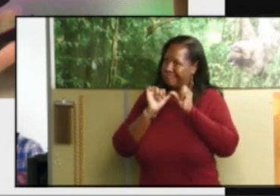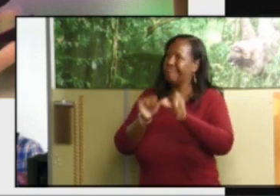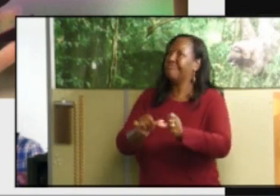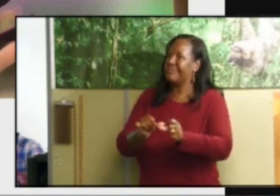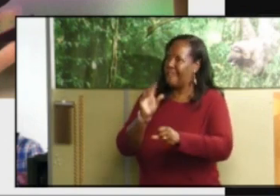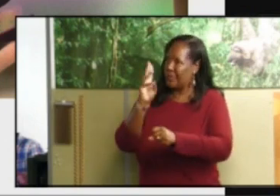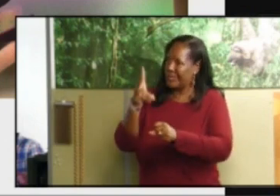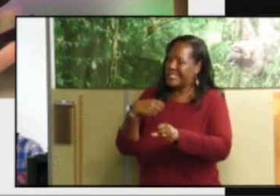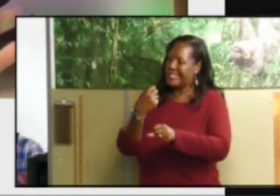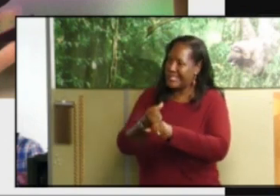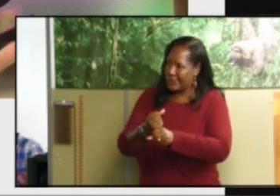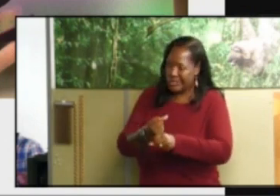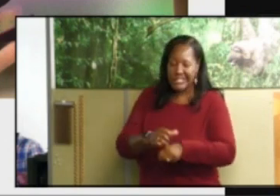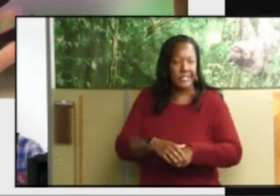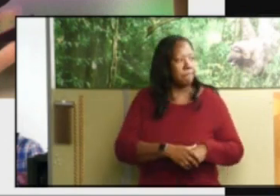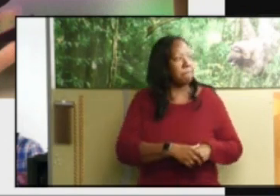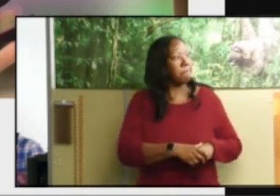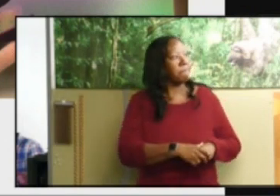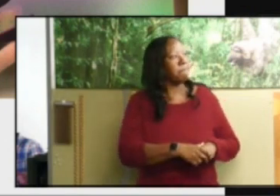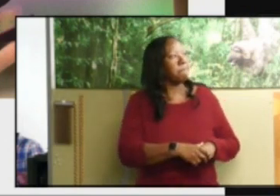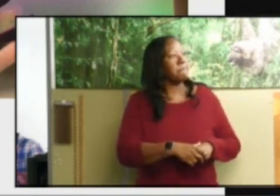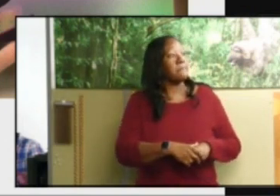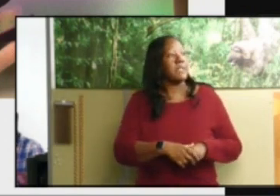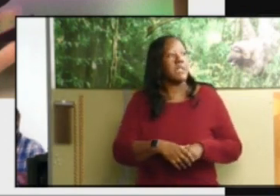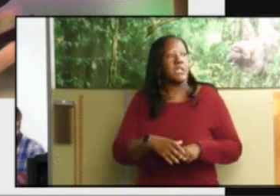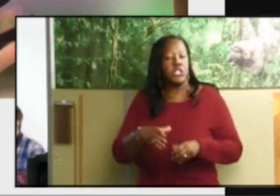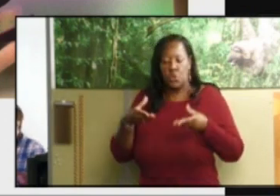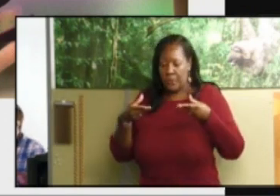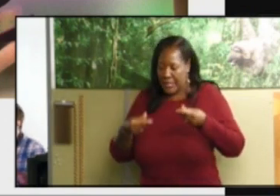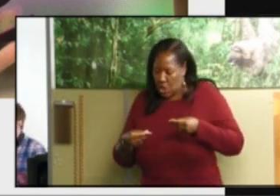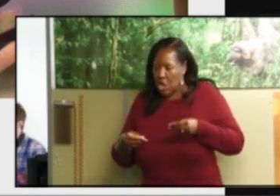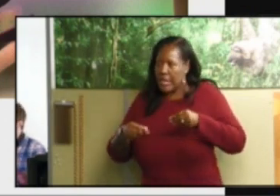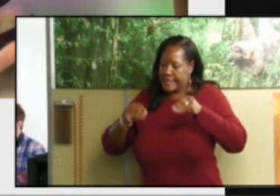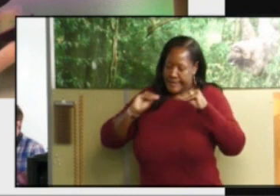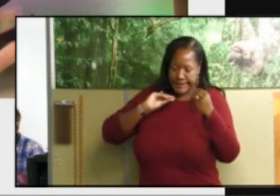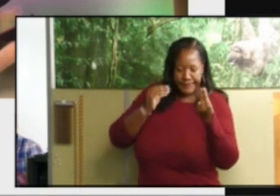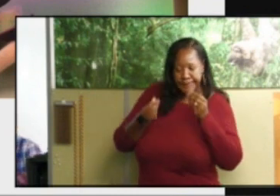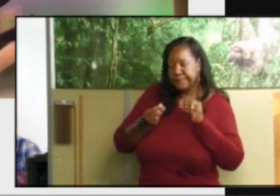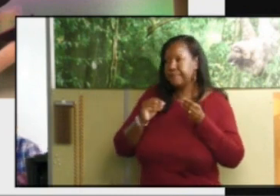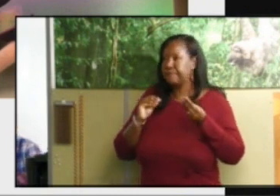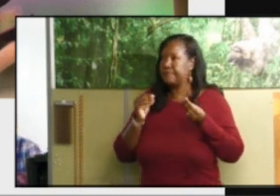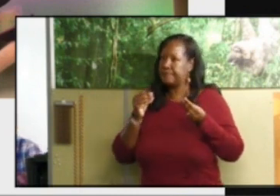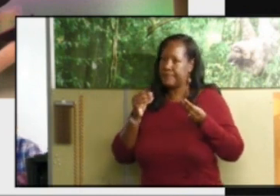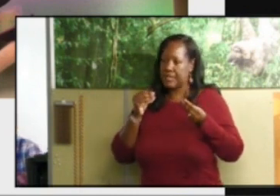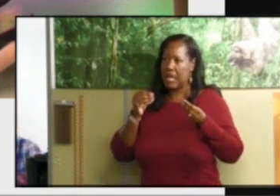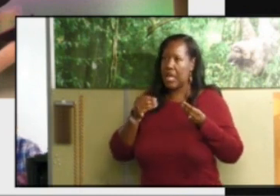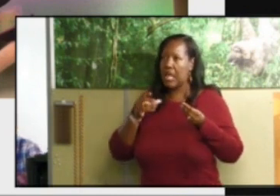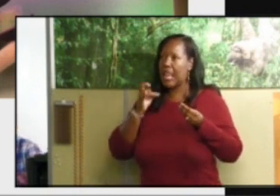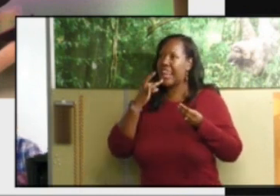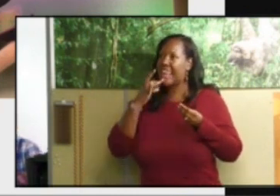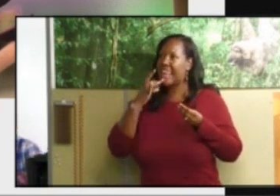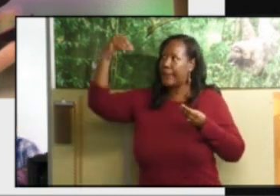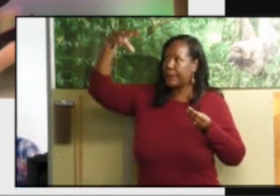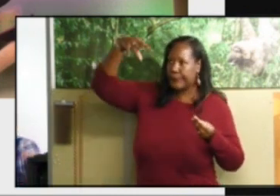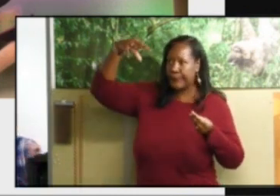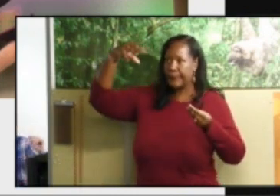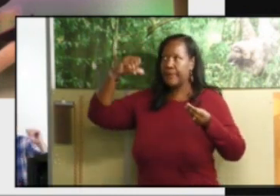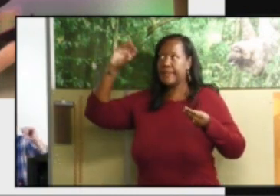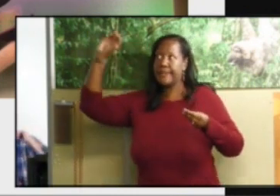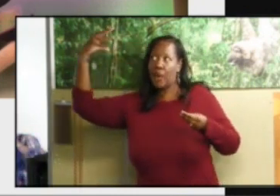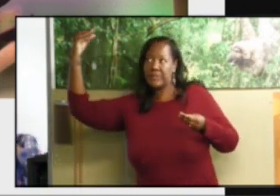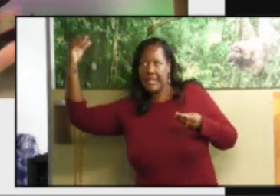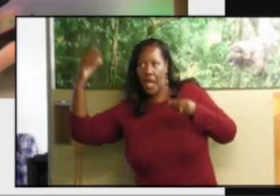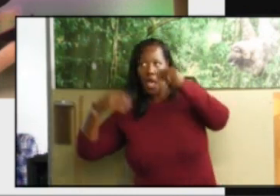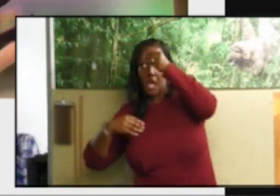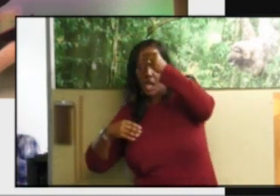damage. So we were looking at it, touching it, feeling it, seeing what it looks like in different lighting conditions,